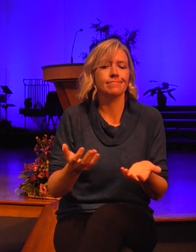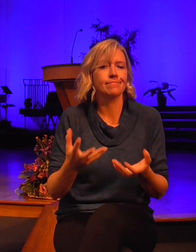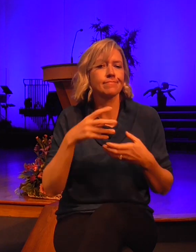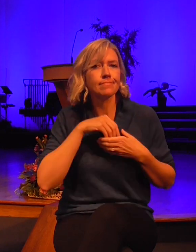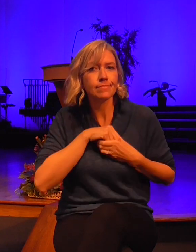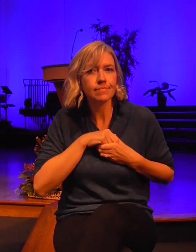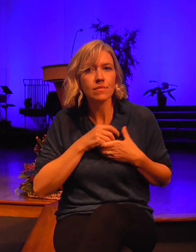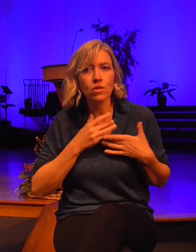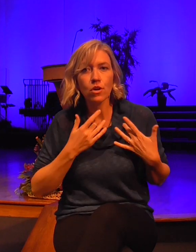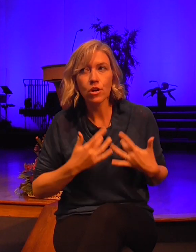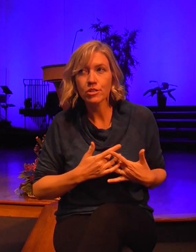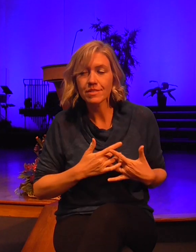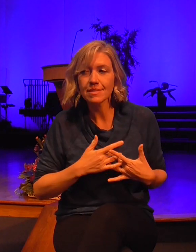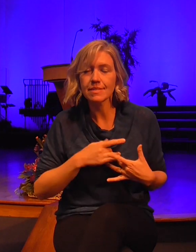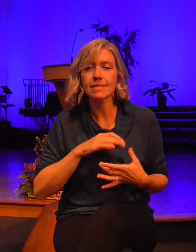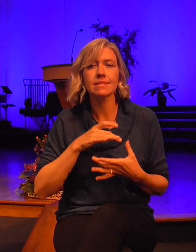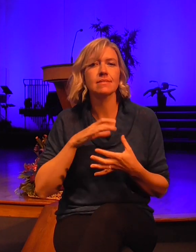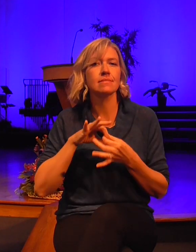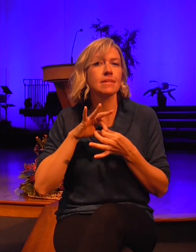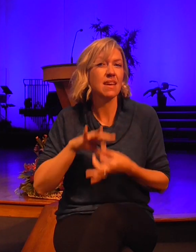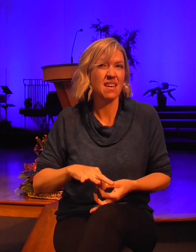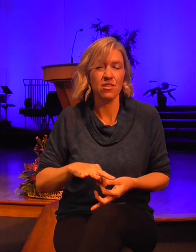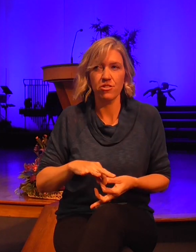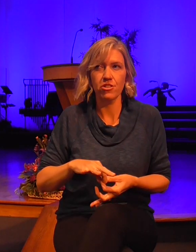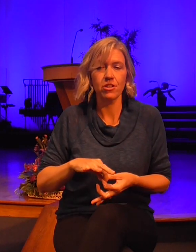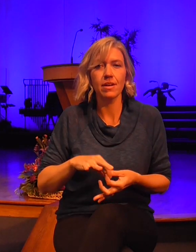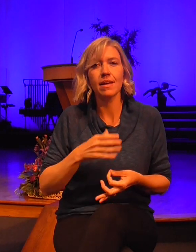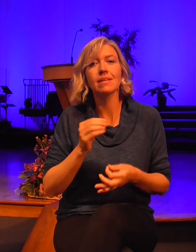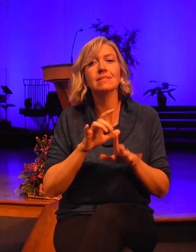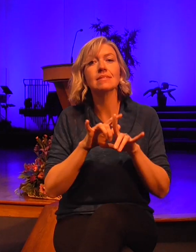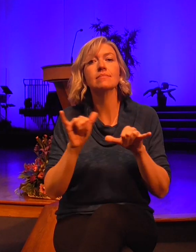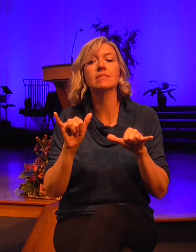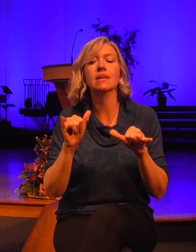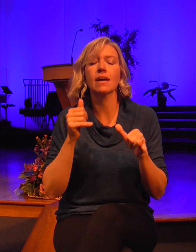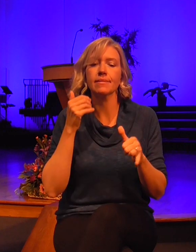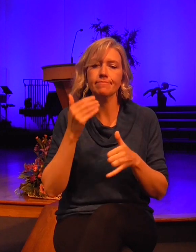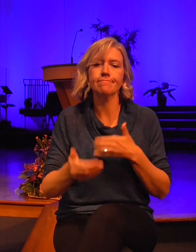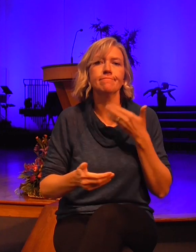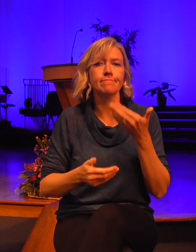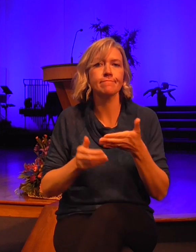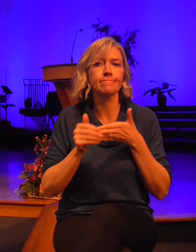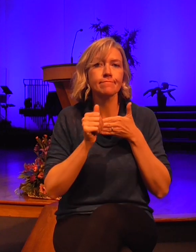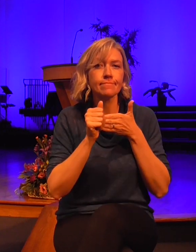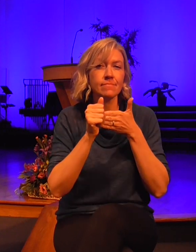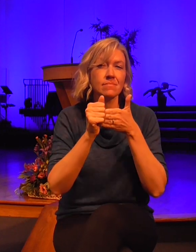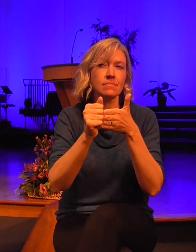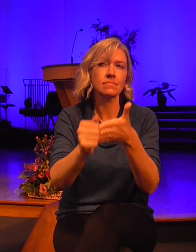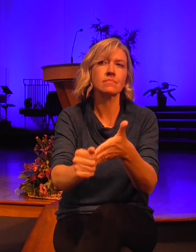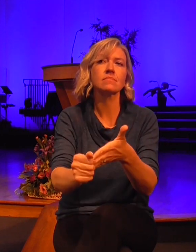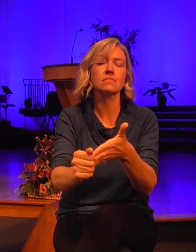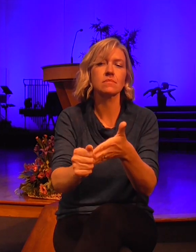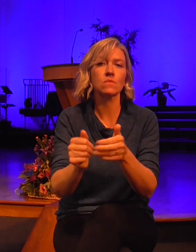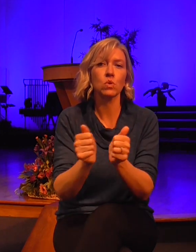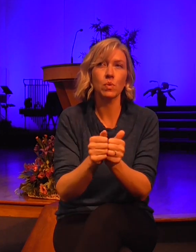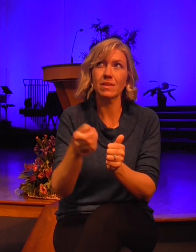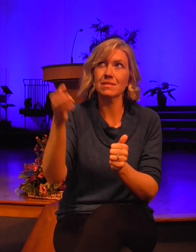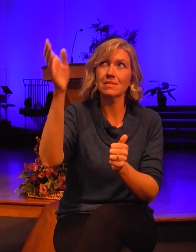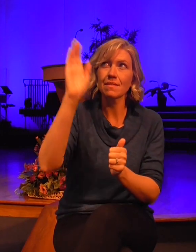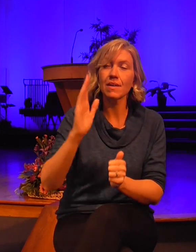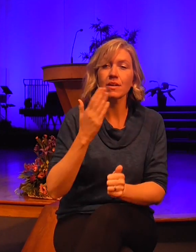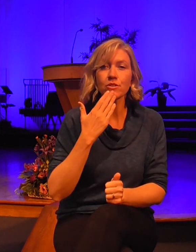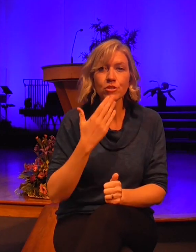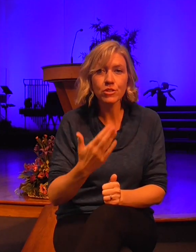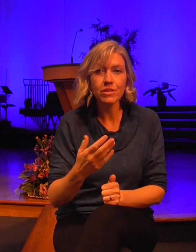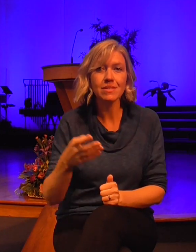hearts, anchor us, while at the same time moving us forward with divine good and